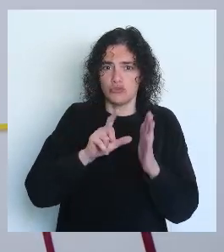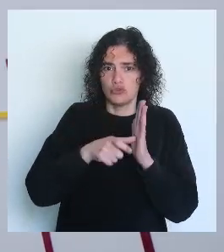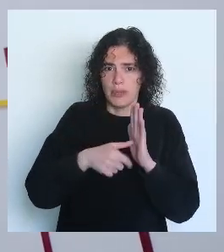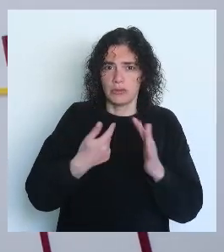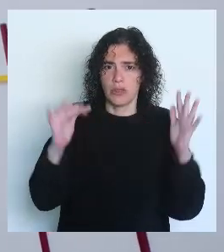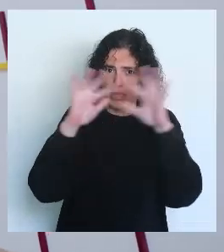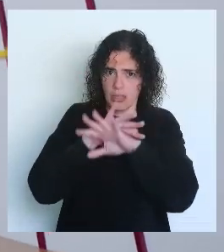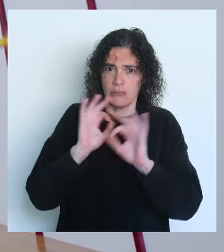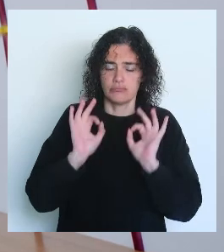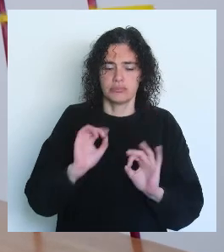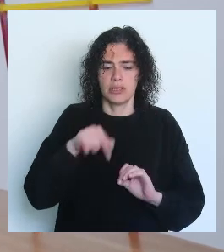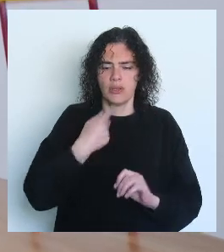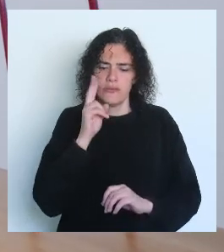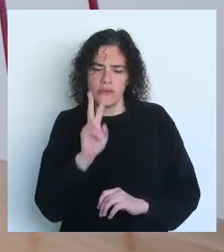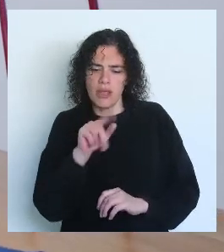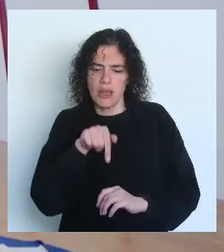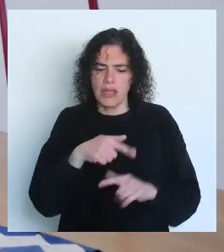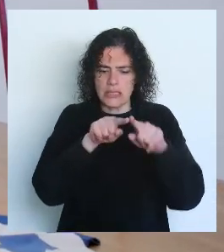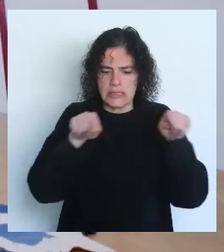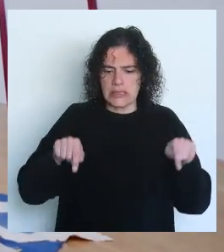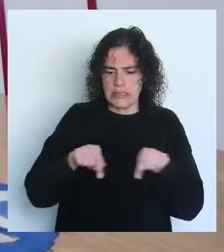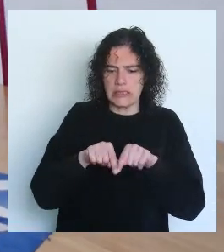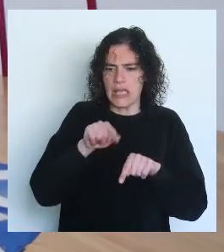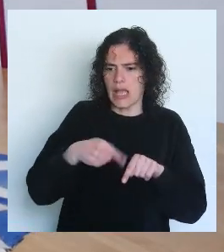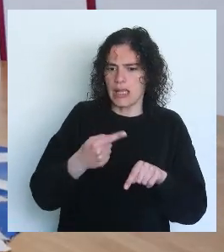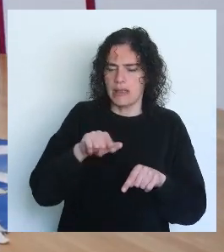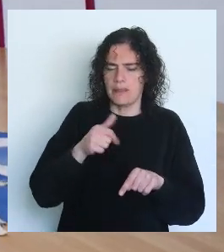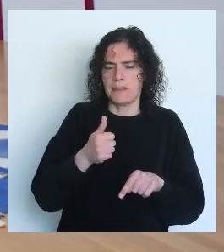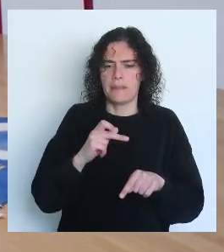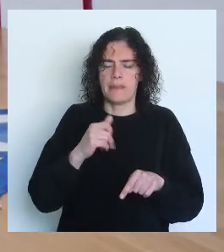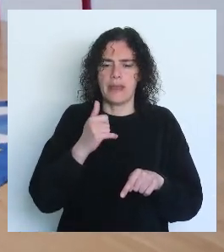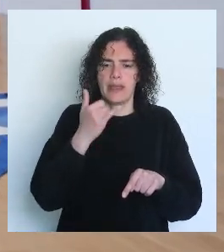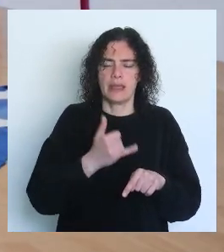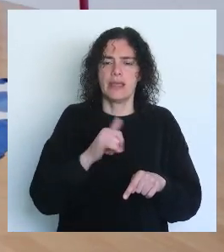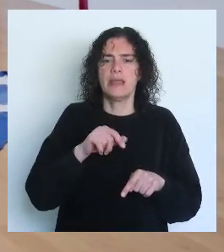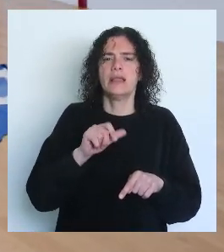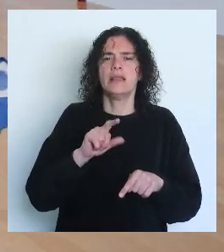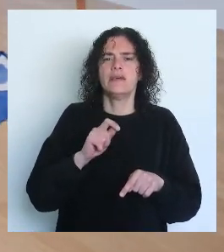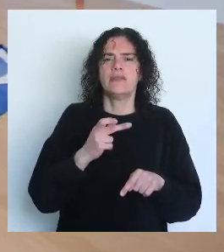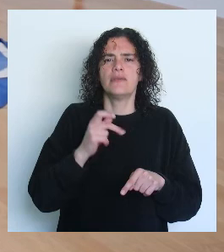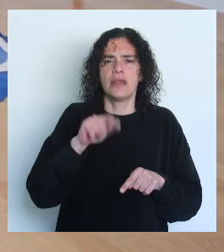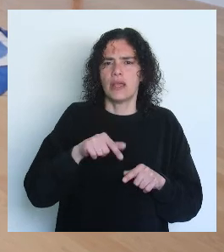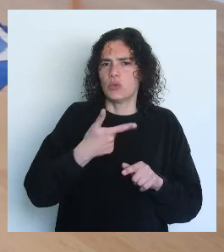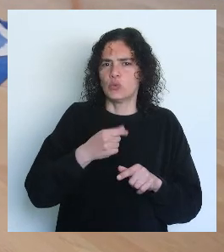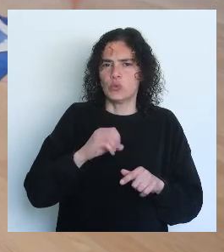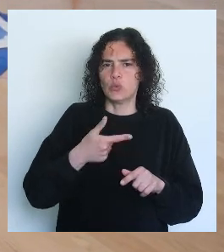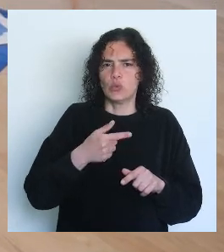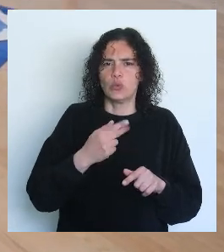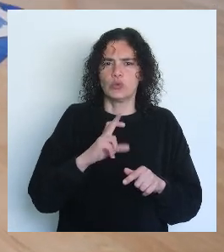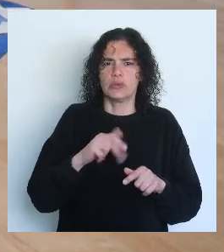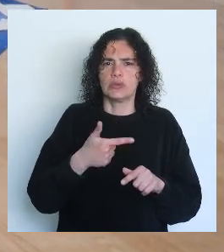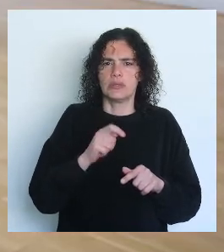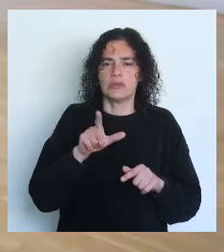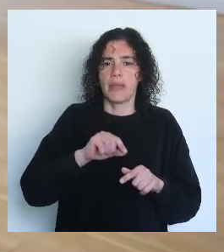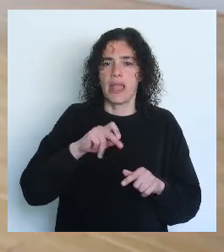pure geometrical abstraction. I think when you look at this room, from the Barry Levey to the Tuttle